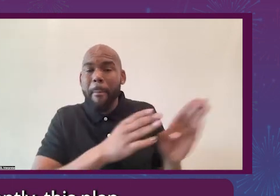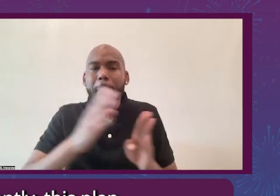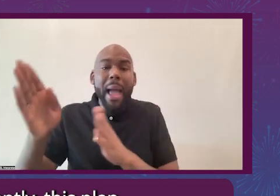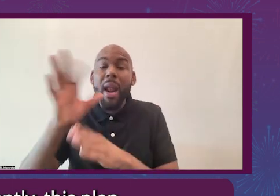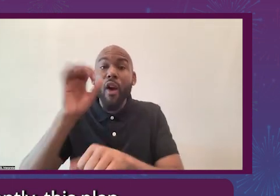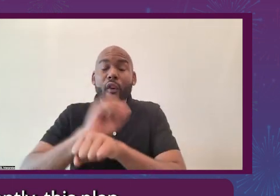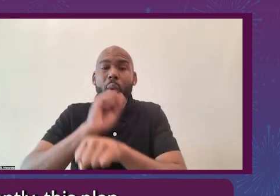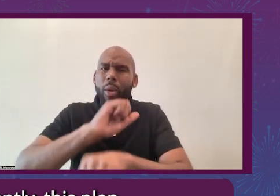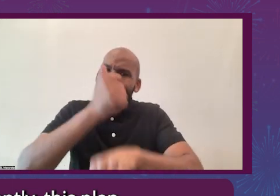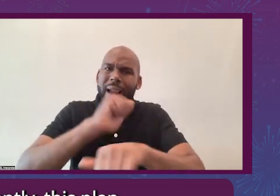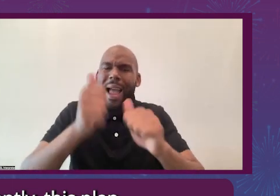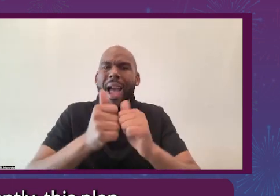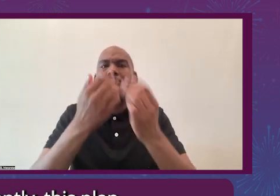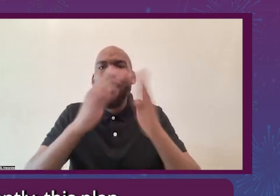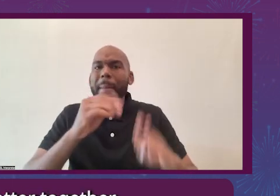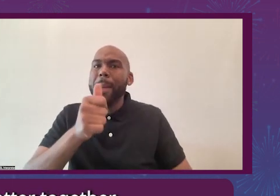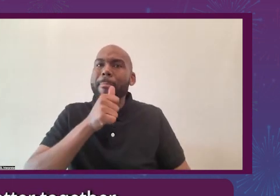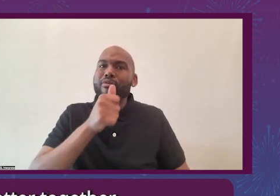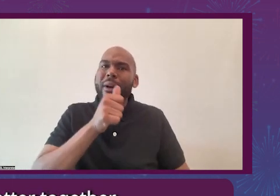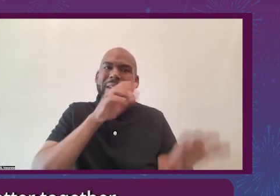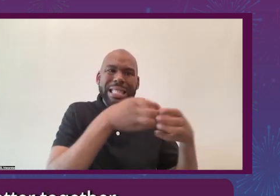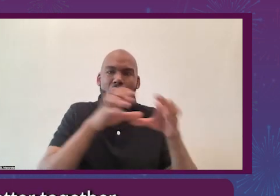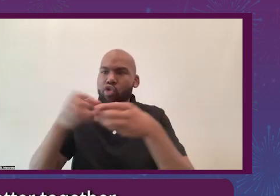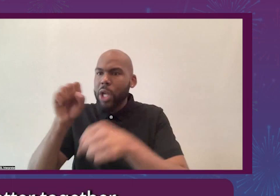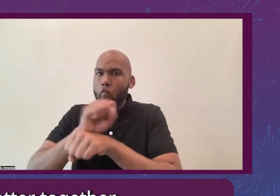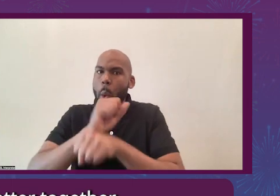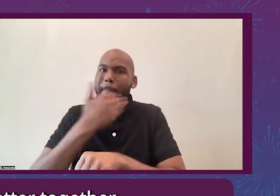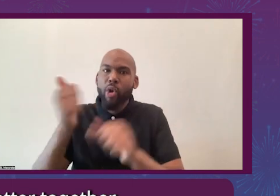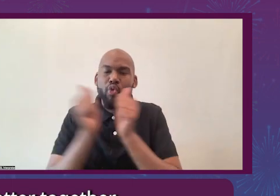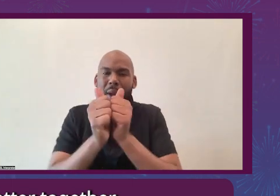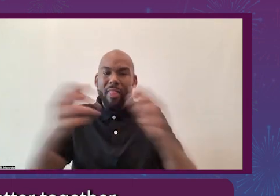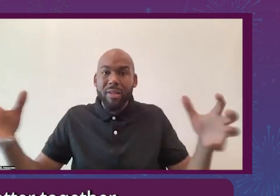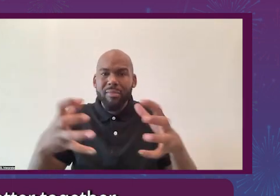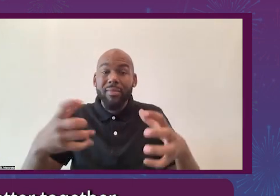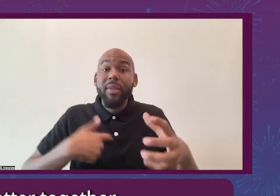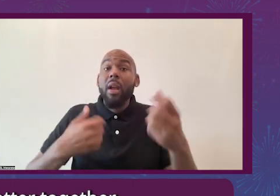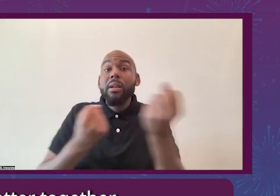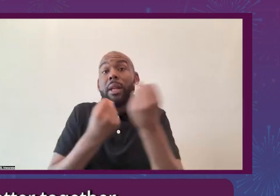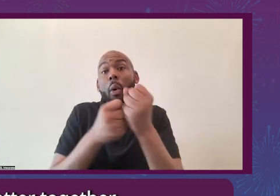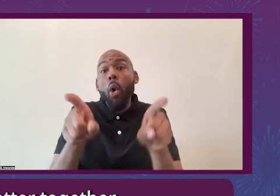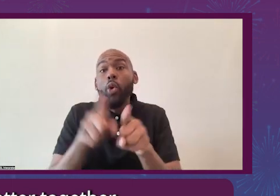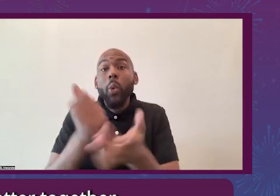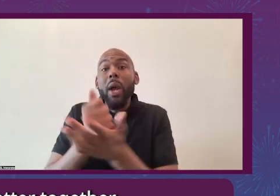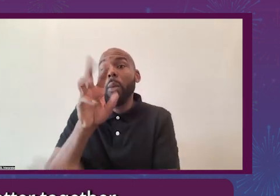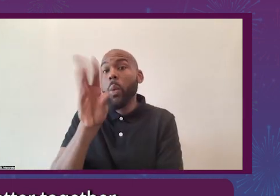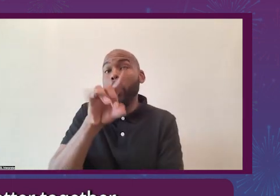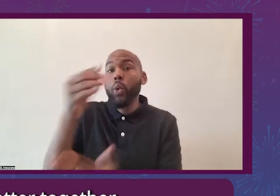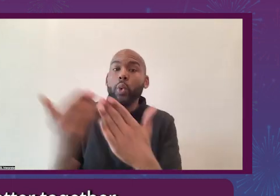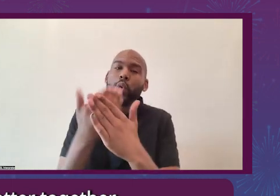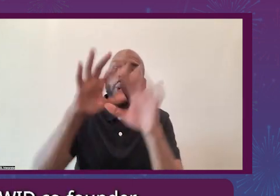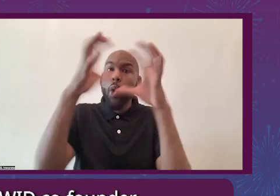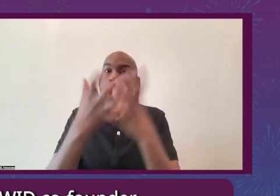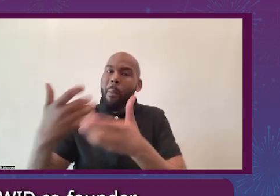this planning work charts a course for how the public and private sectors can work better together. Our support also helped launch